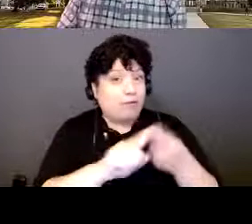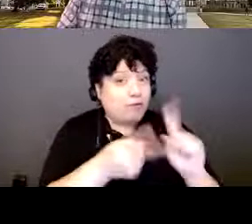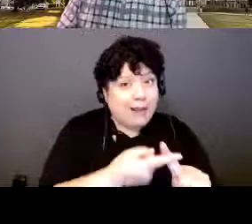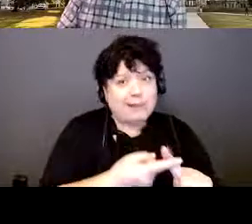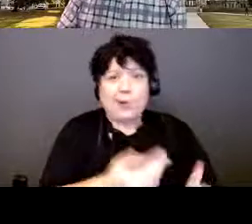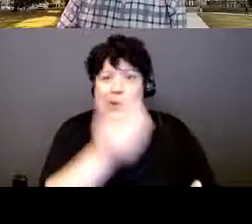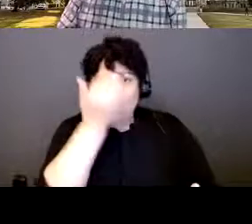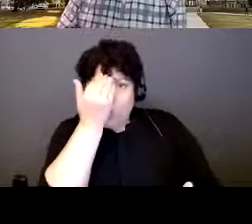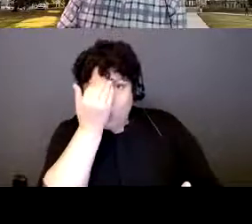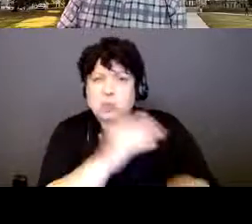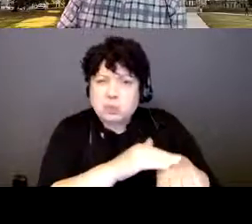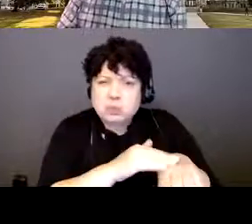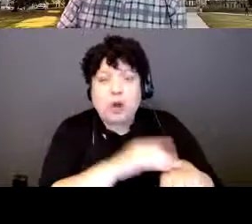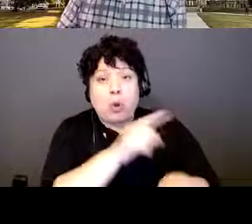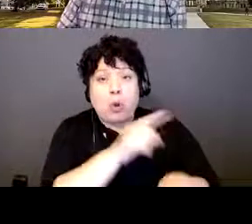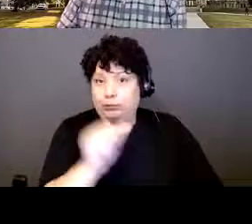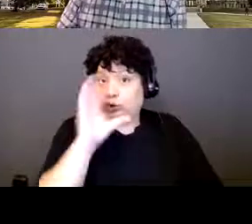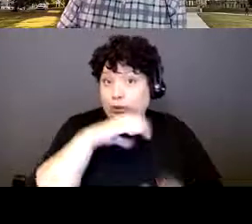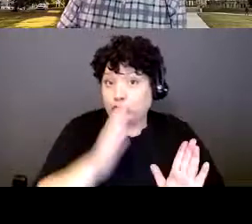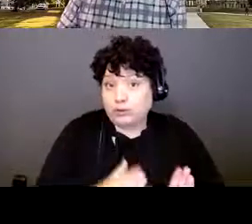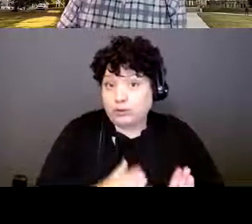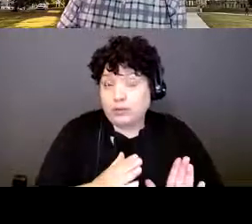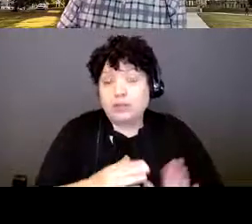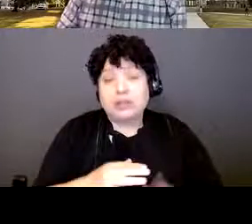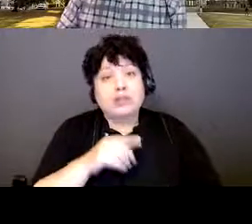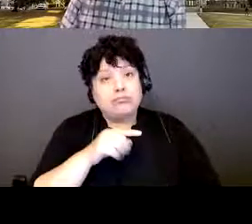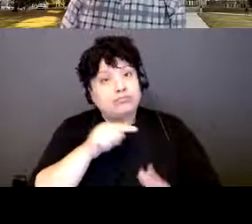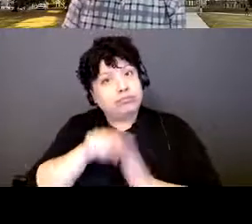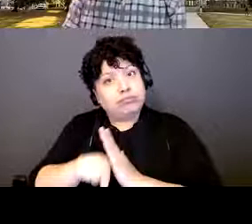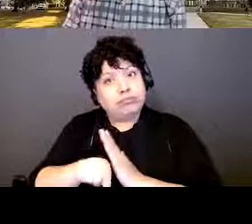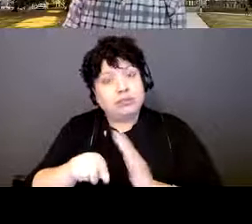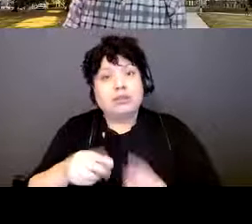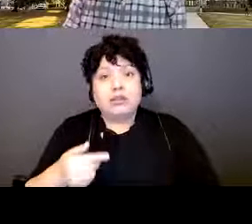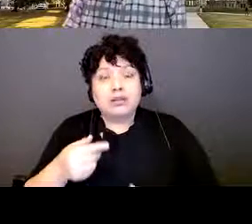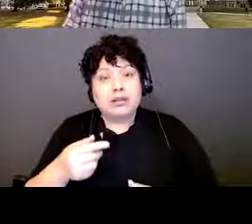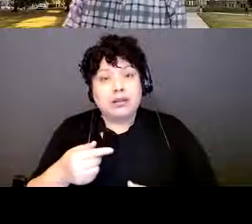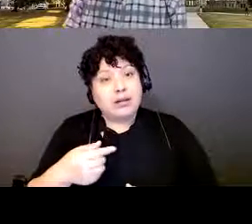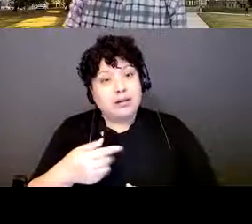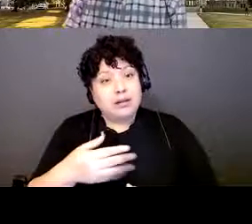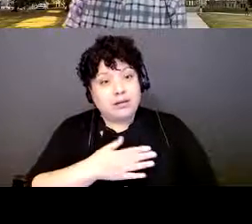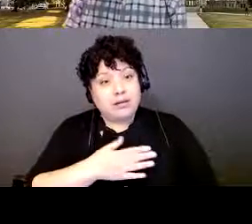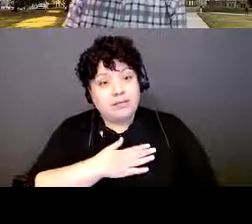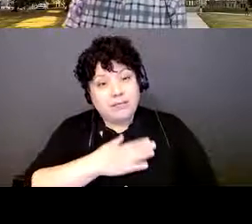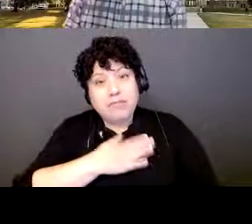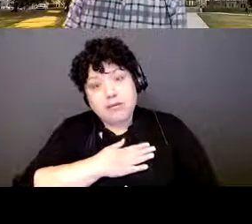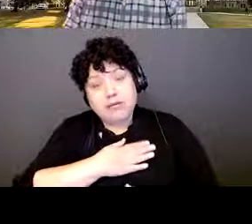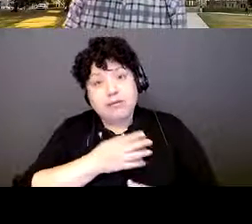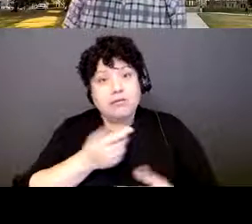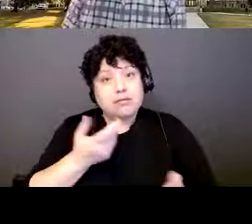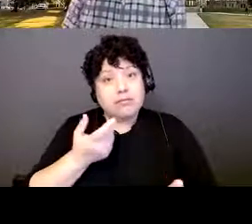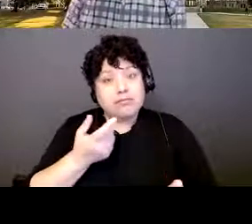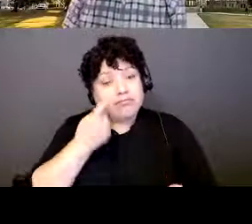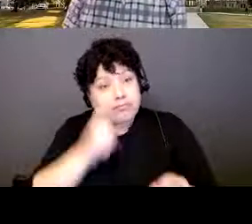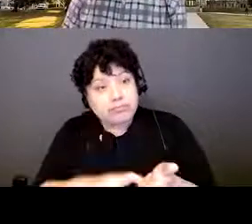and strangers. Just to give you a sense about, you know, and the thing that strikes me is that people are not aware